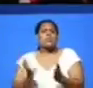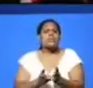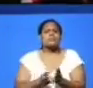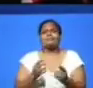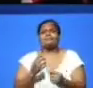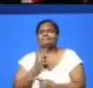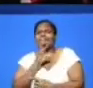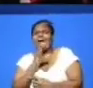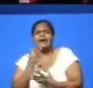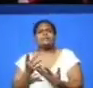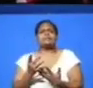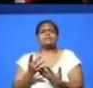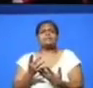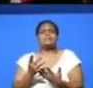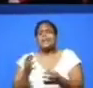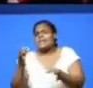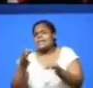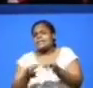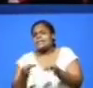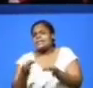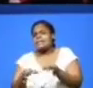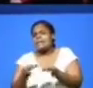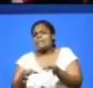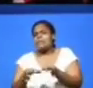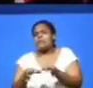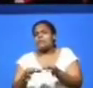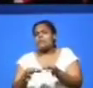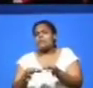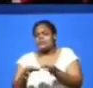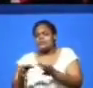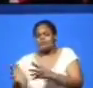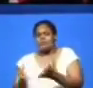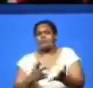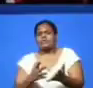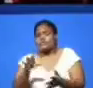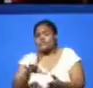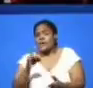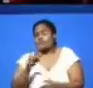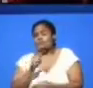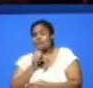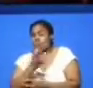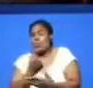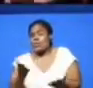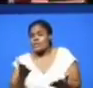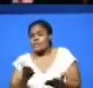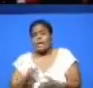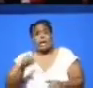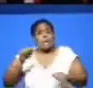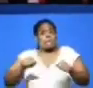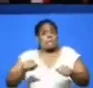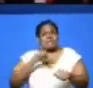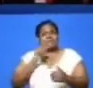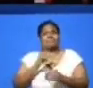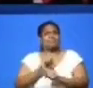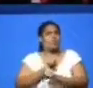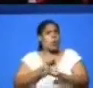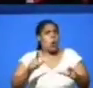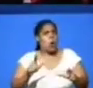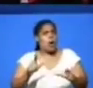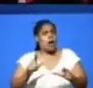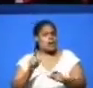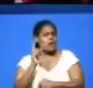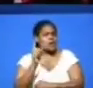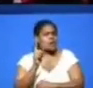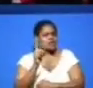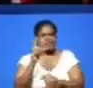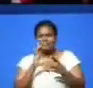profundity. In the simple outline, we will find some profound stuff. I may not be able to finish in one sermon, so walk with me